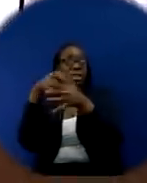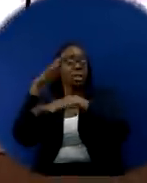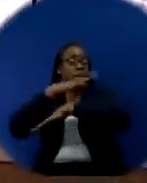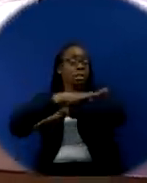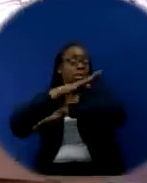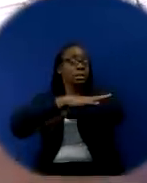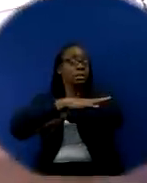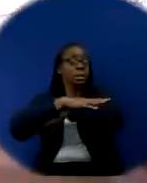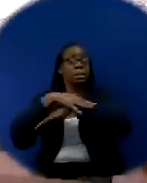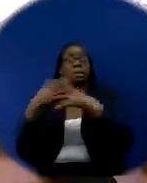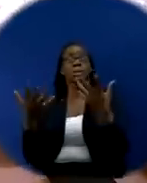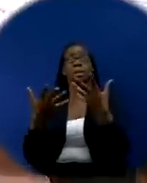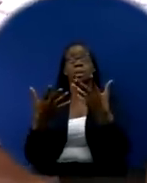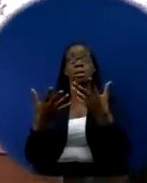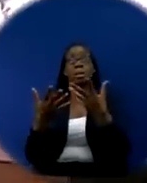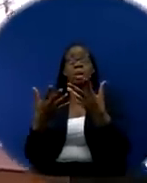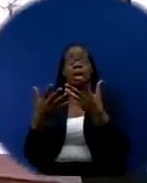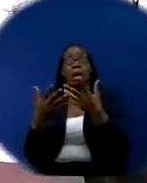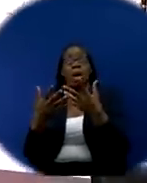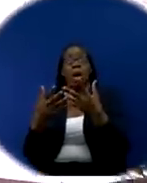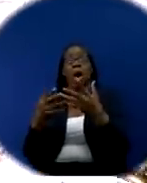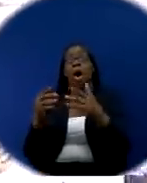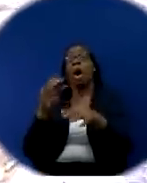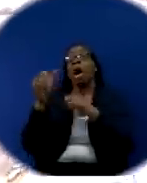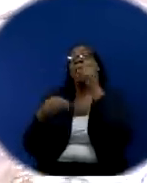here who know that